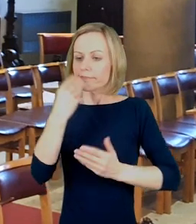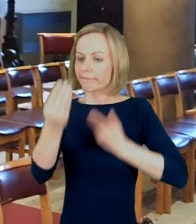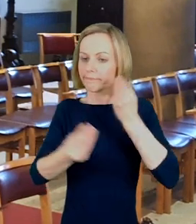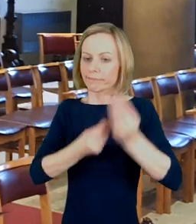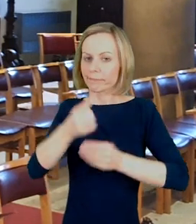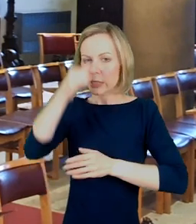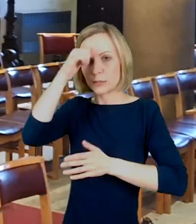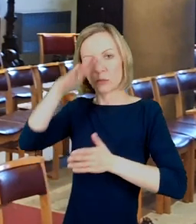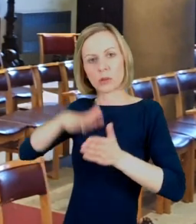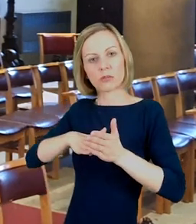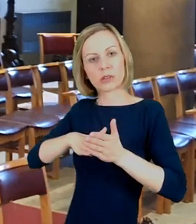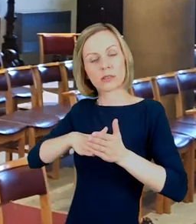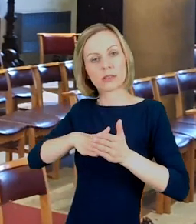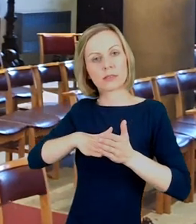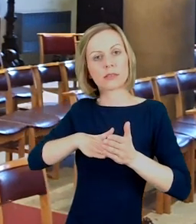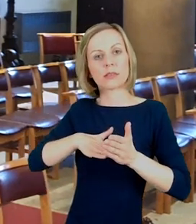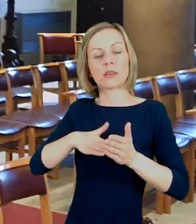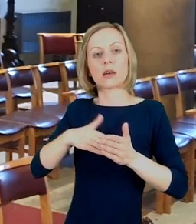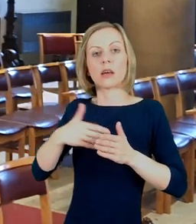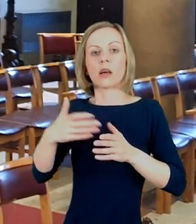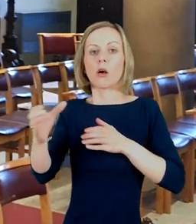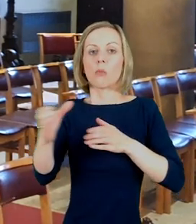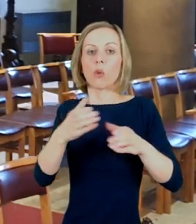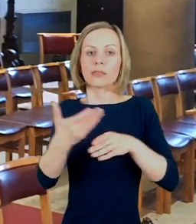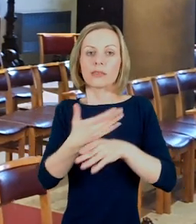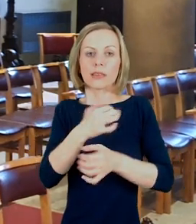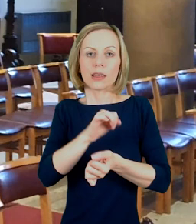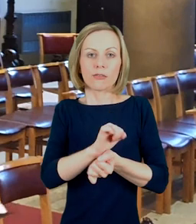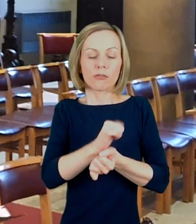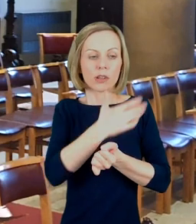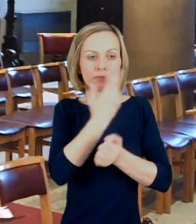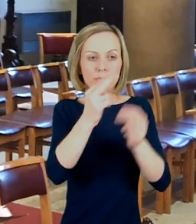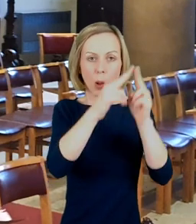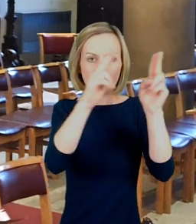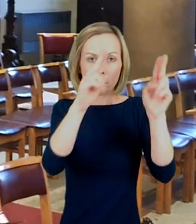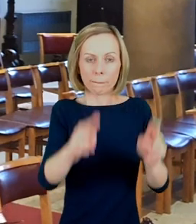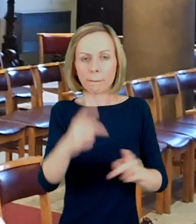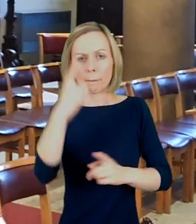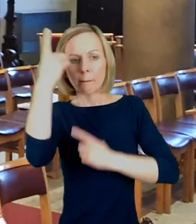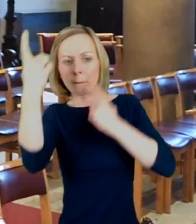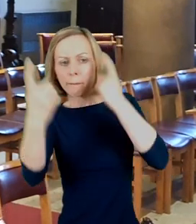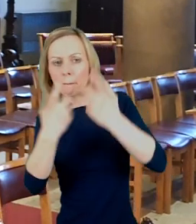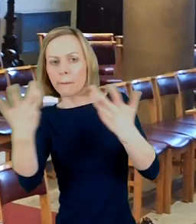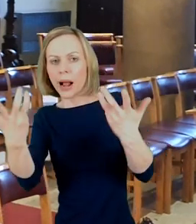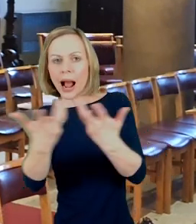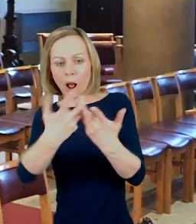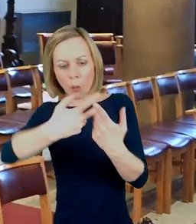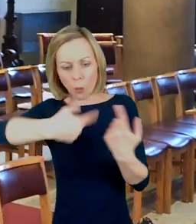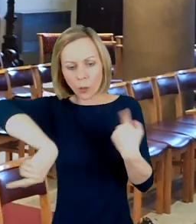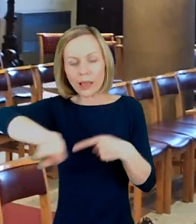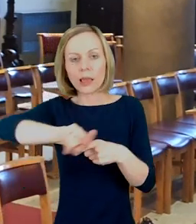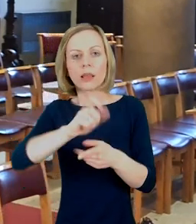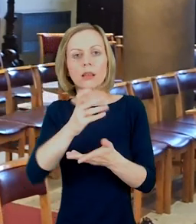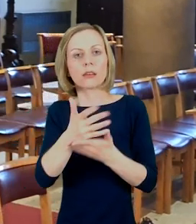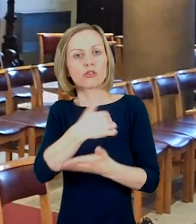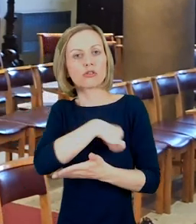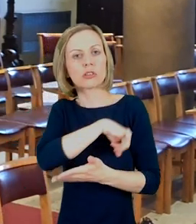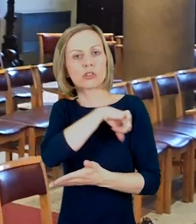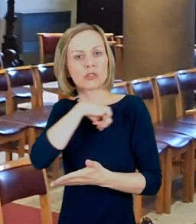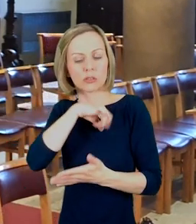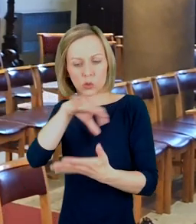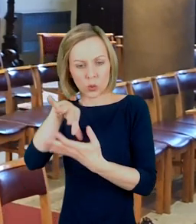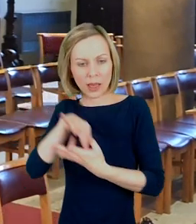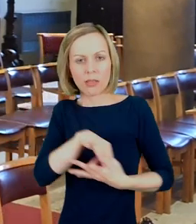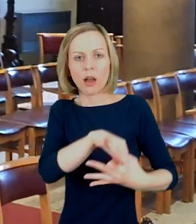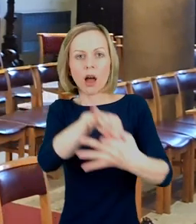modern slavery and homelessness and help us think further about how we as Christians can